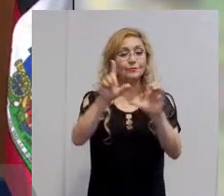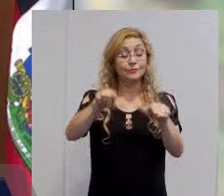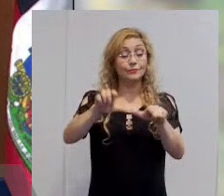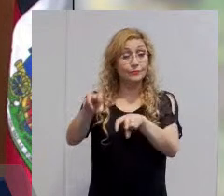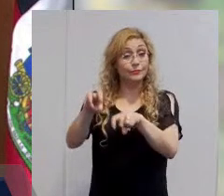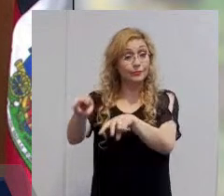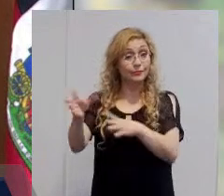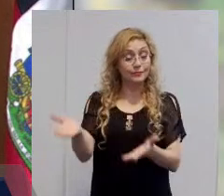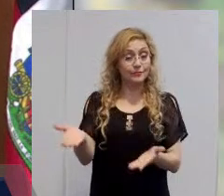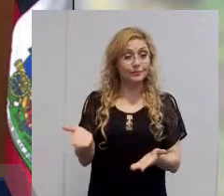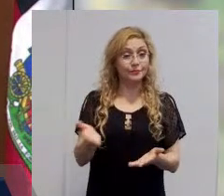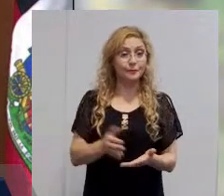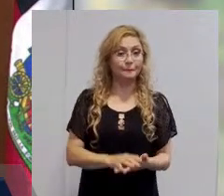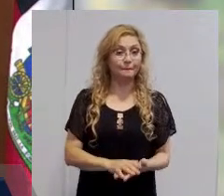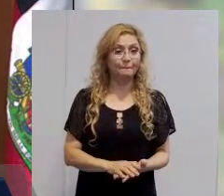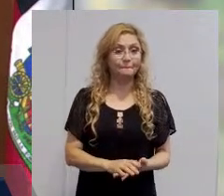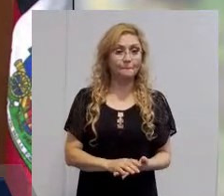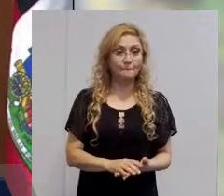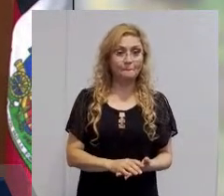and agricultural development.